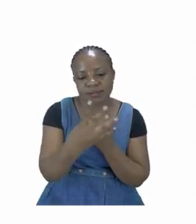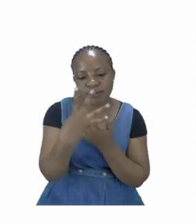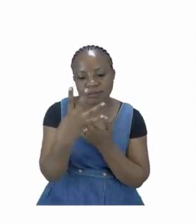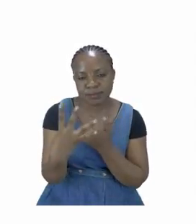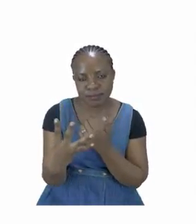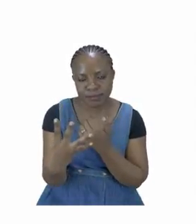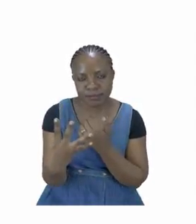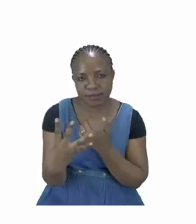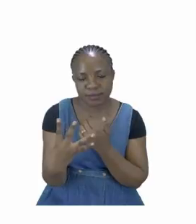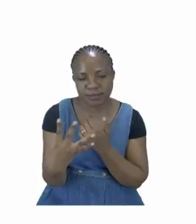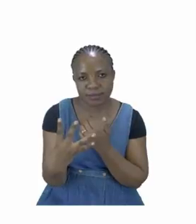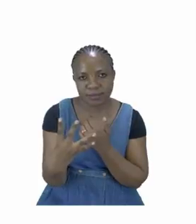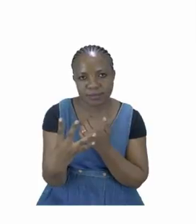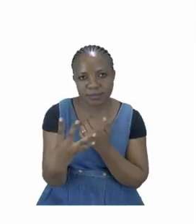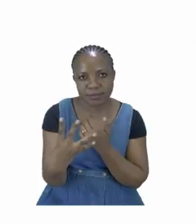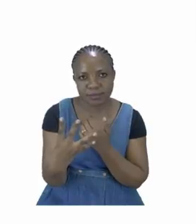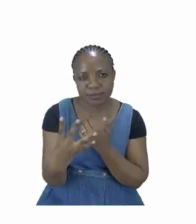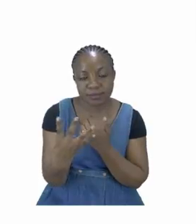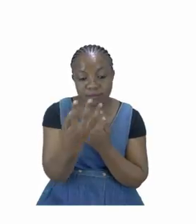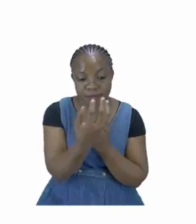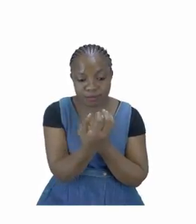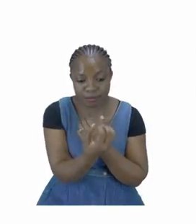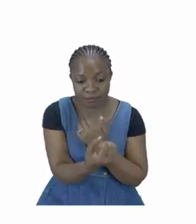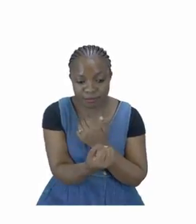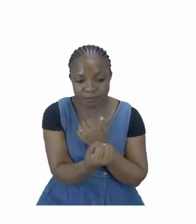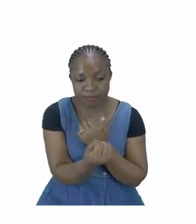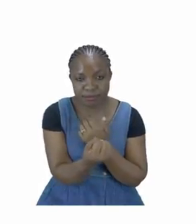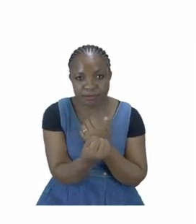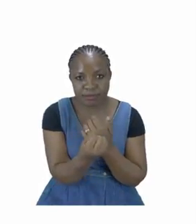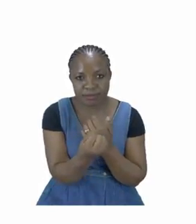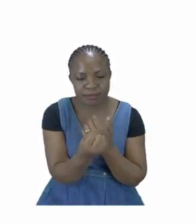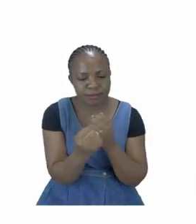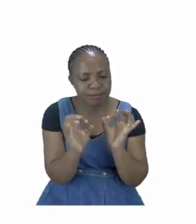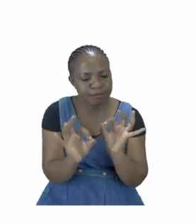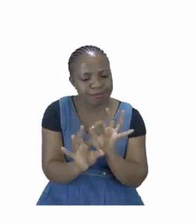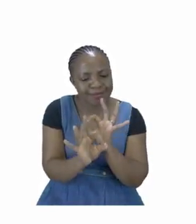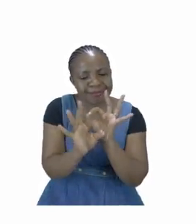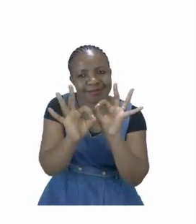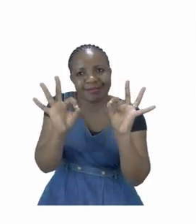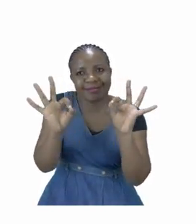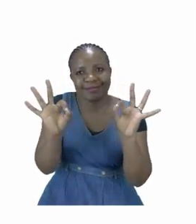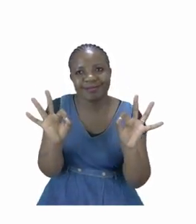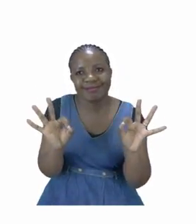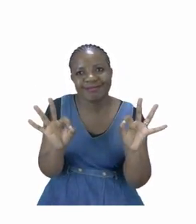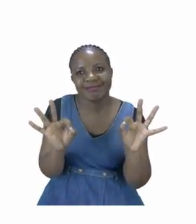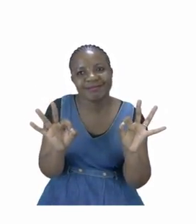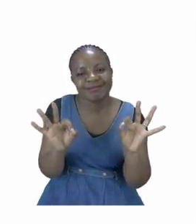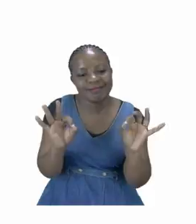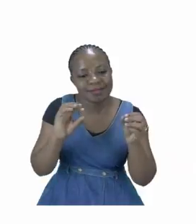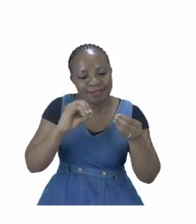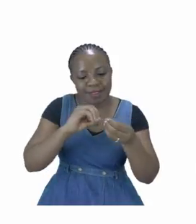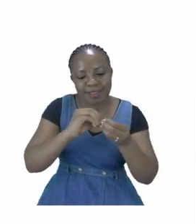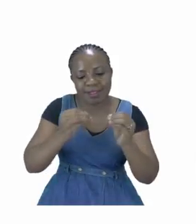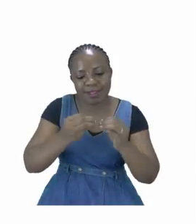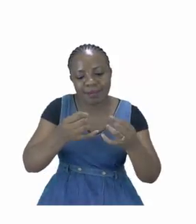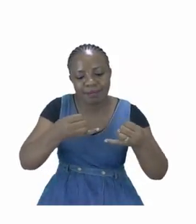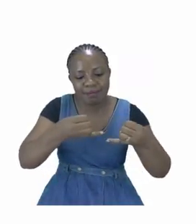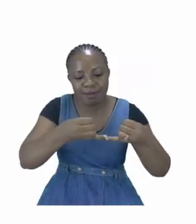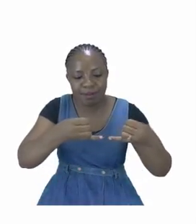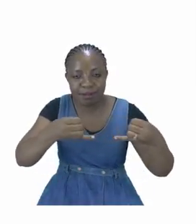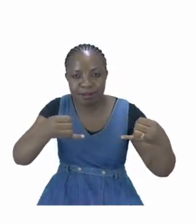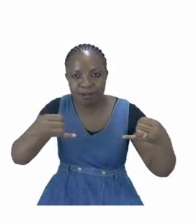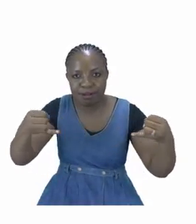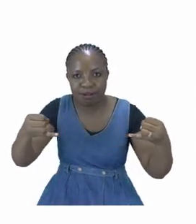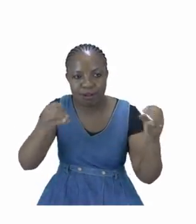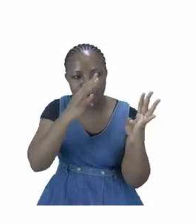page 24, you can see that we have a beautiful number line, starting from